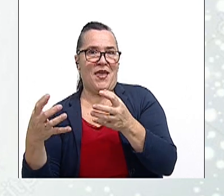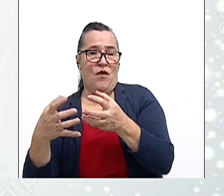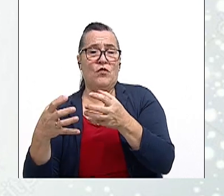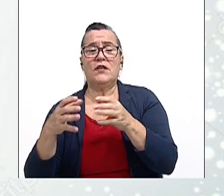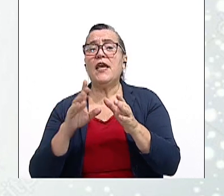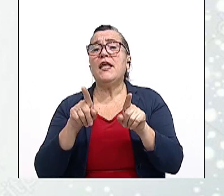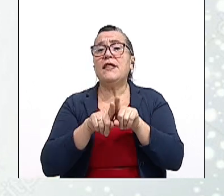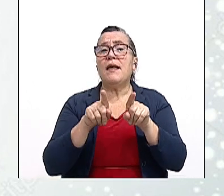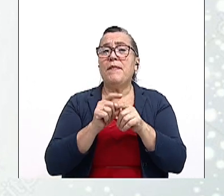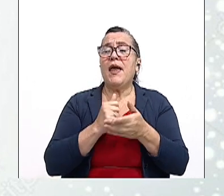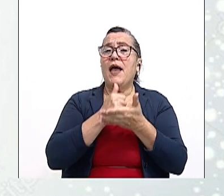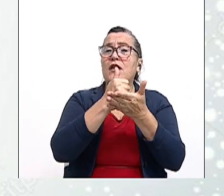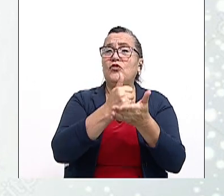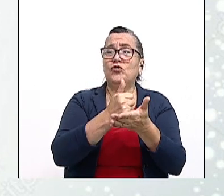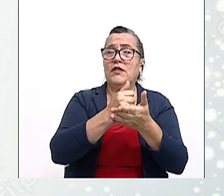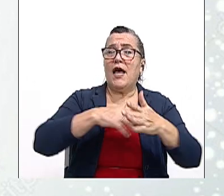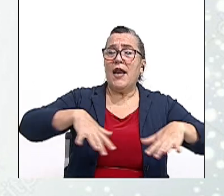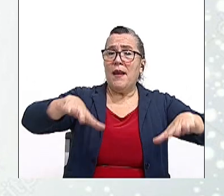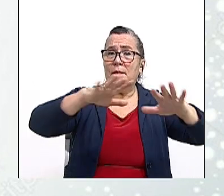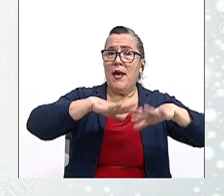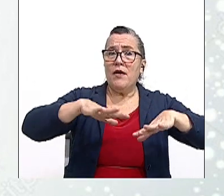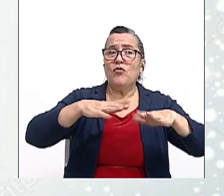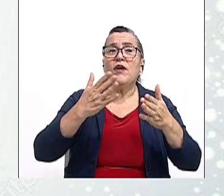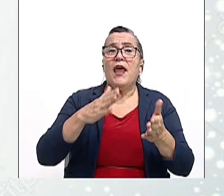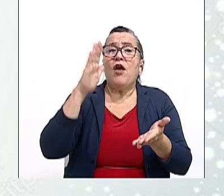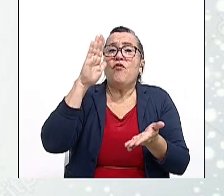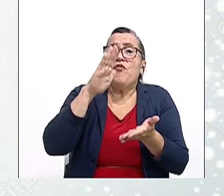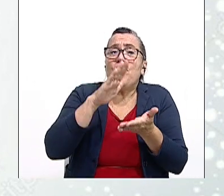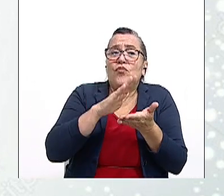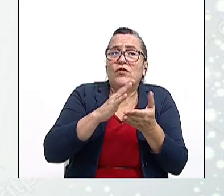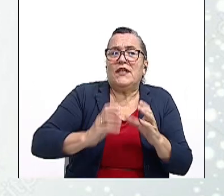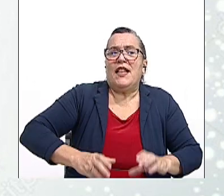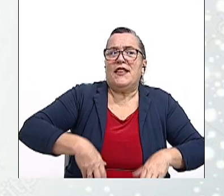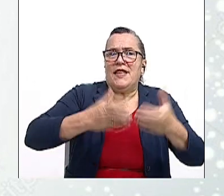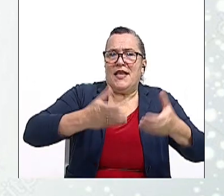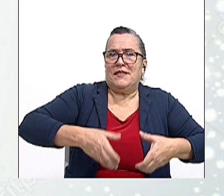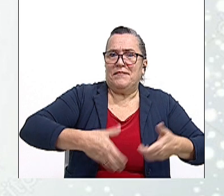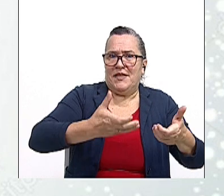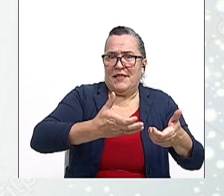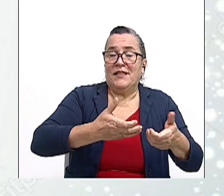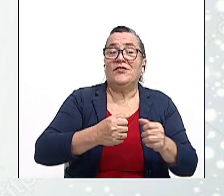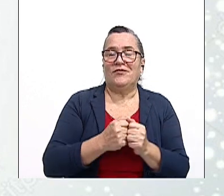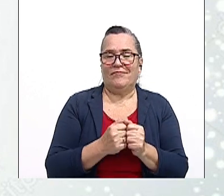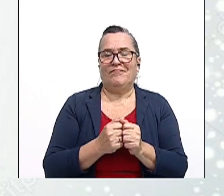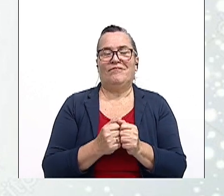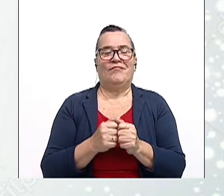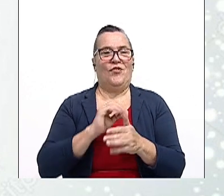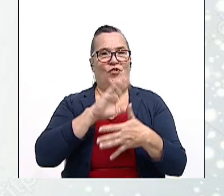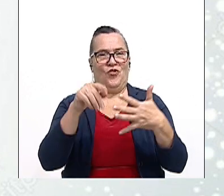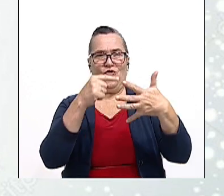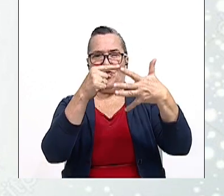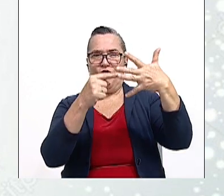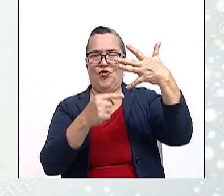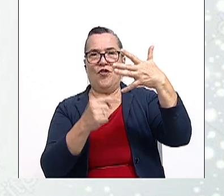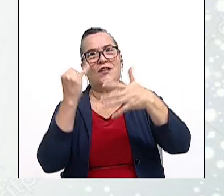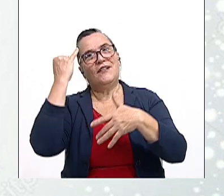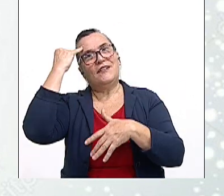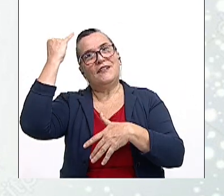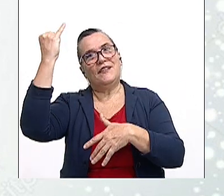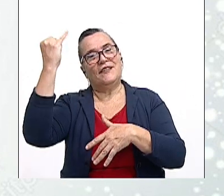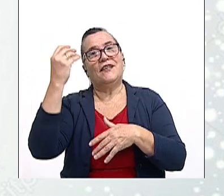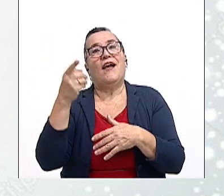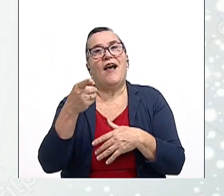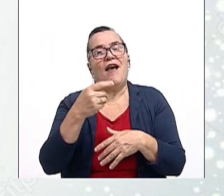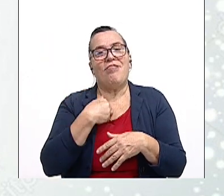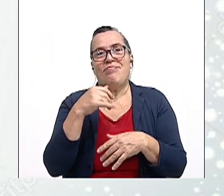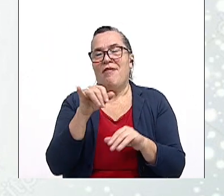to collaborate with our environment. Okay, very good. These all ideas have